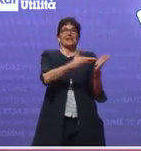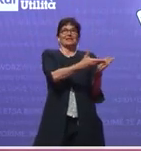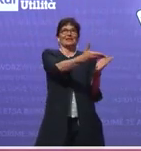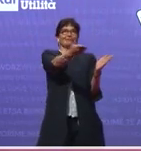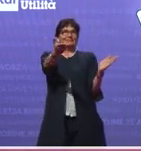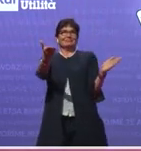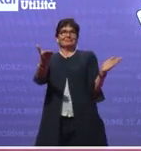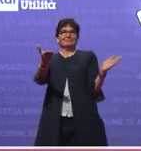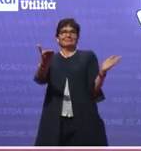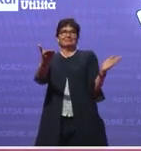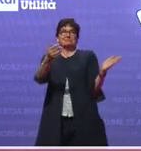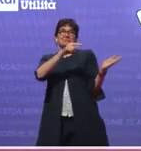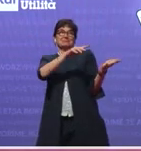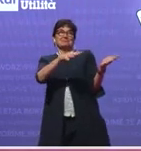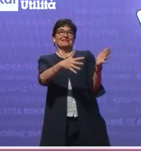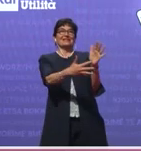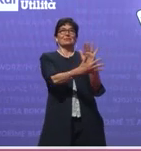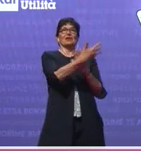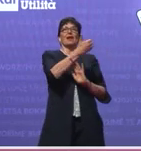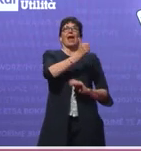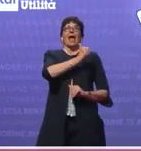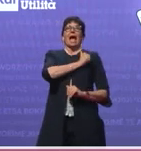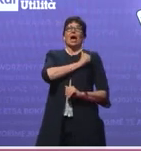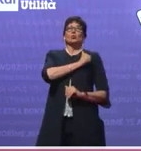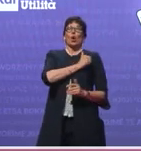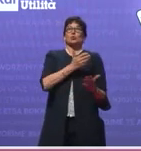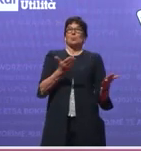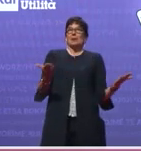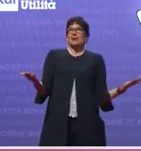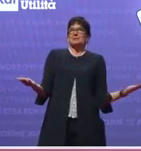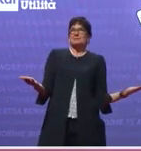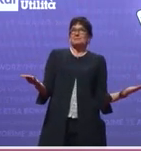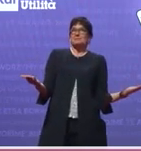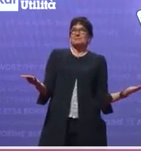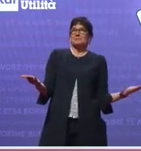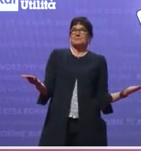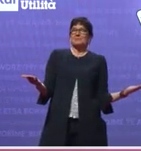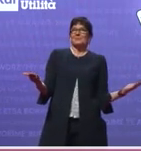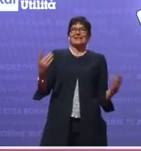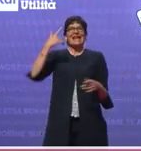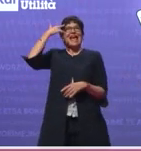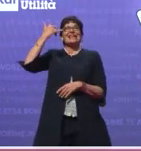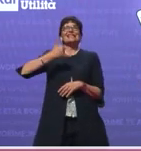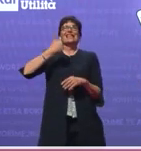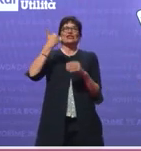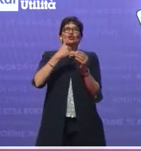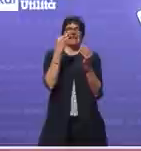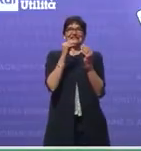autonomous, where we take the principles of artificial life and bioinformatics,